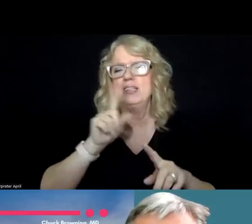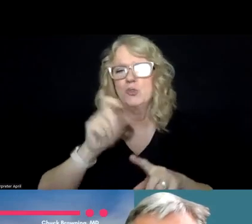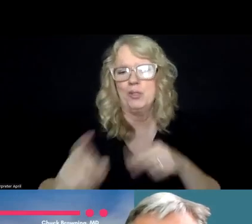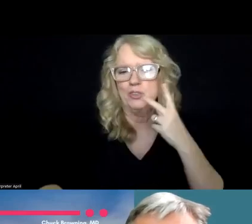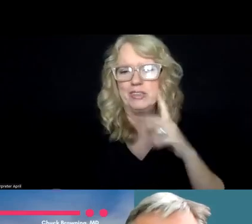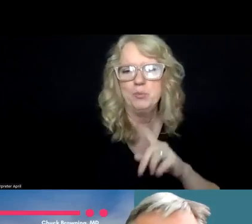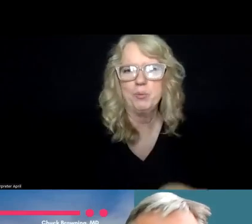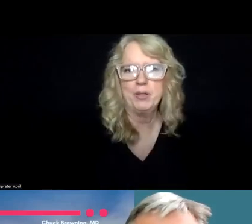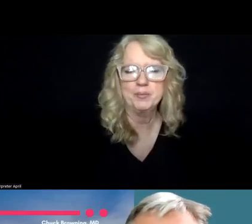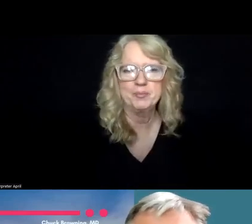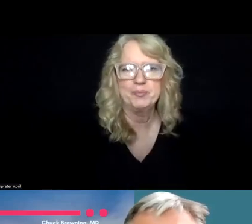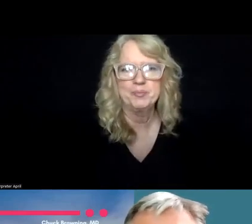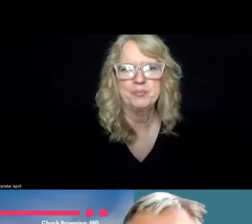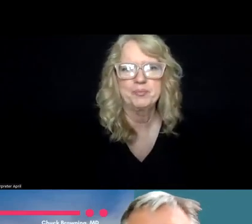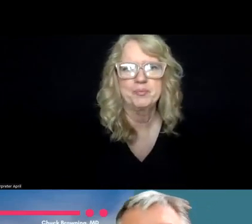where we are with that.